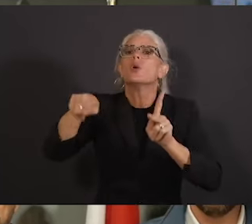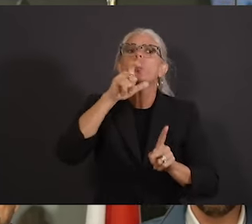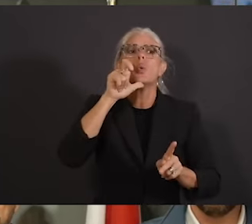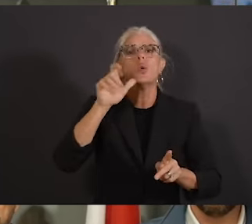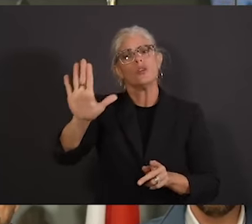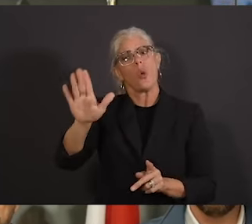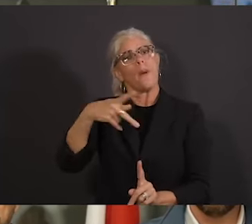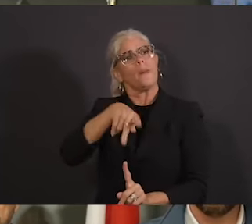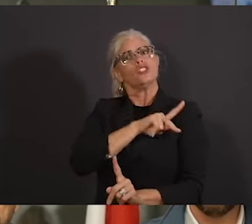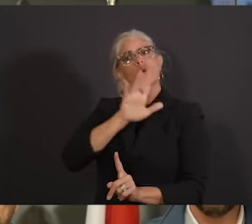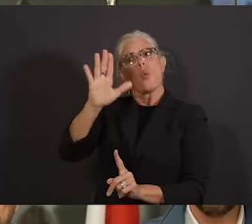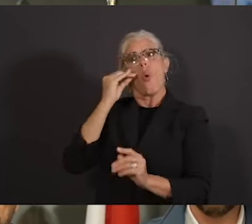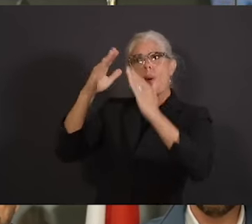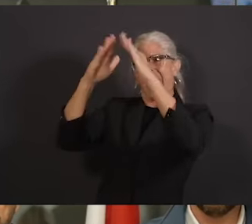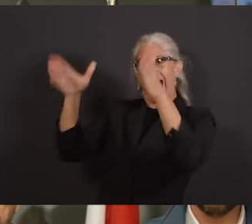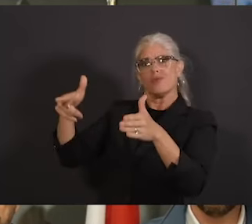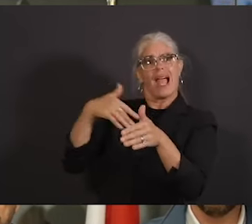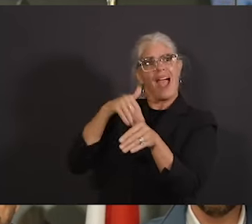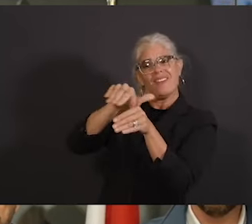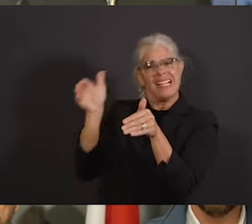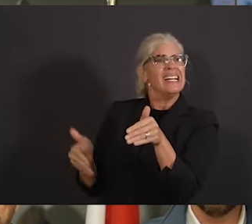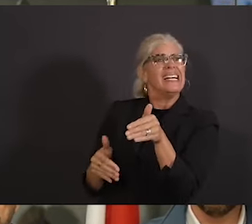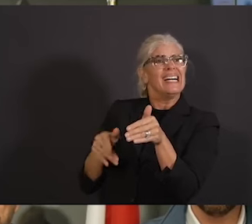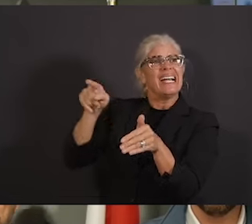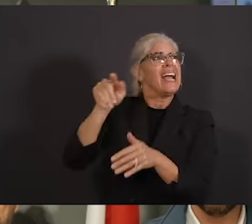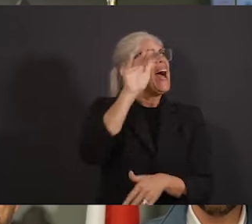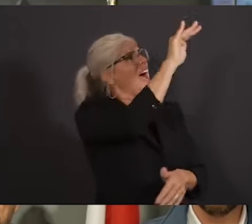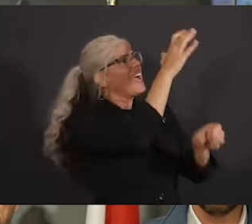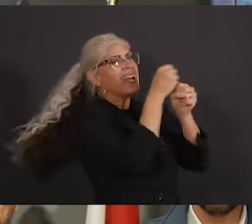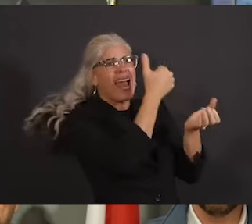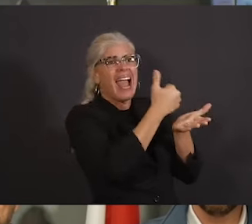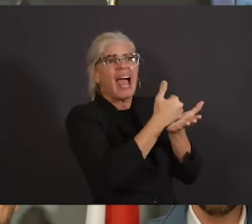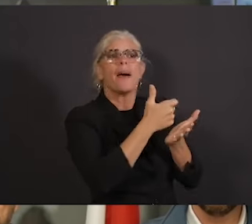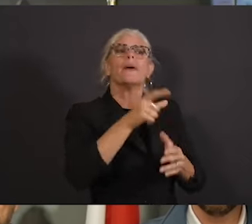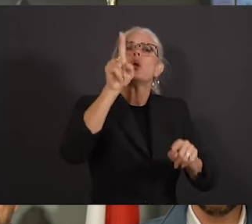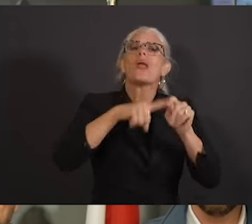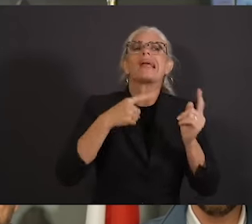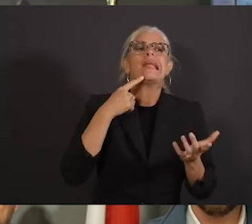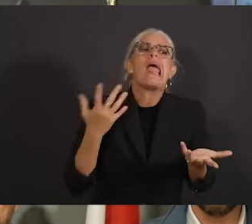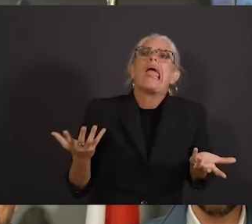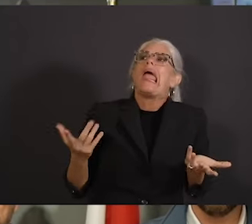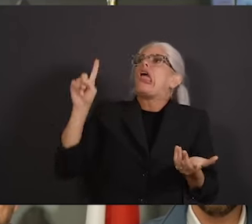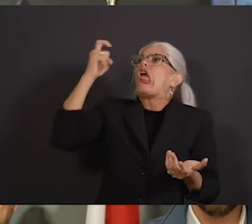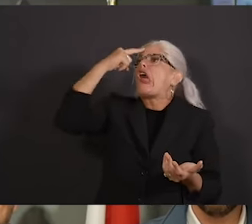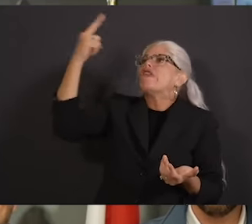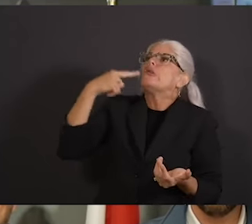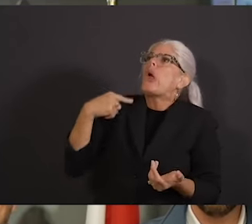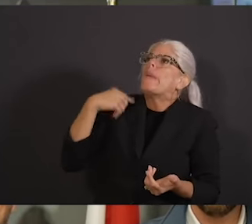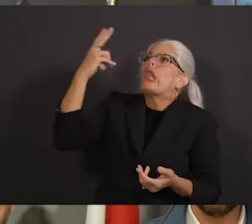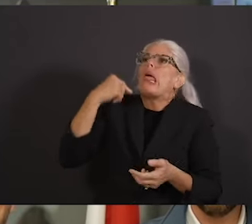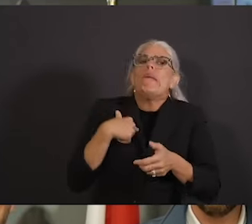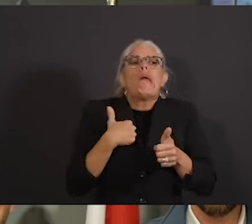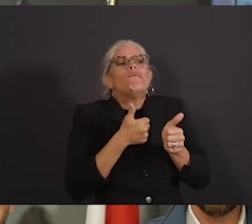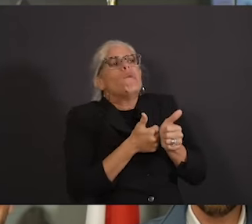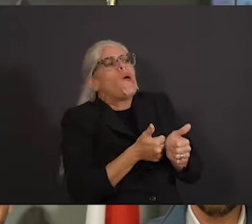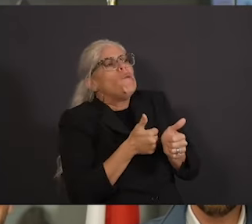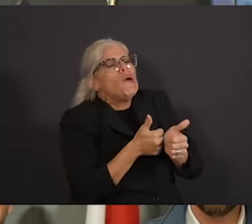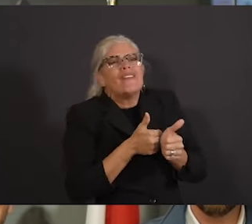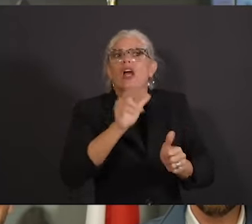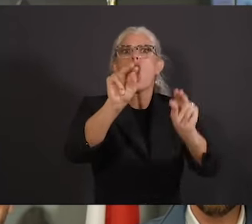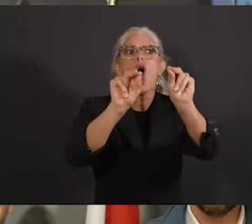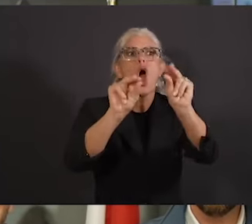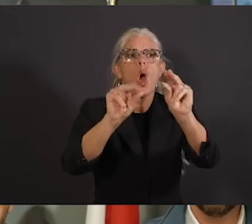the mission. Can't get bogged down in bureaucracy on this. The debris mission is going to continue until it's no longer safe